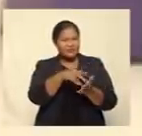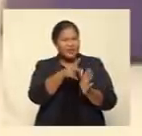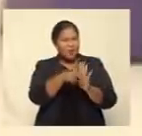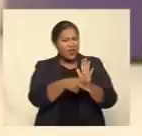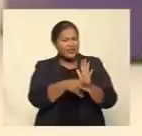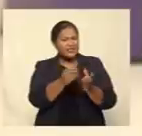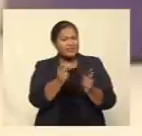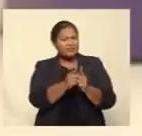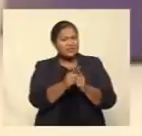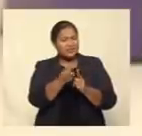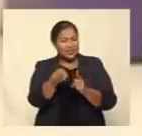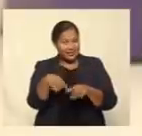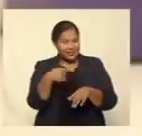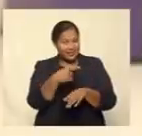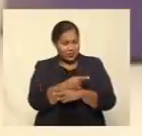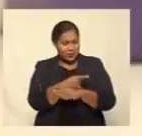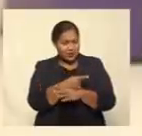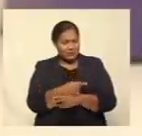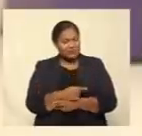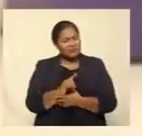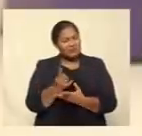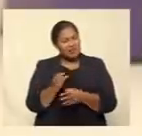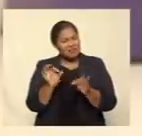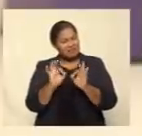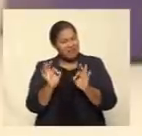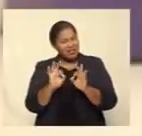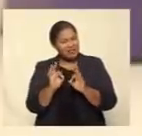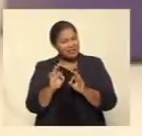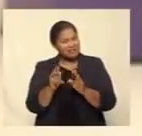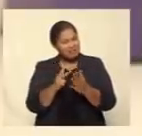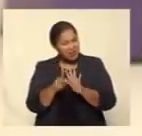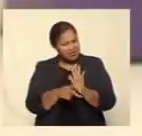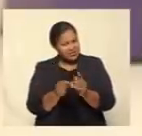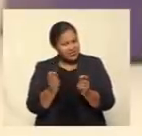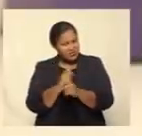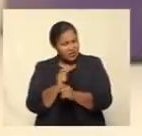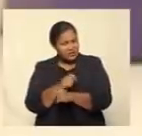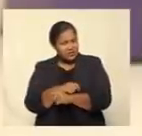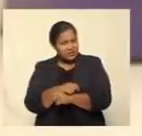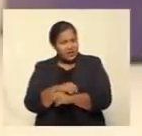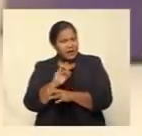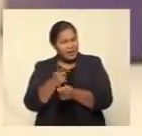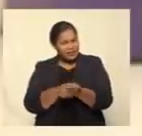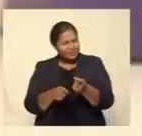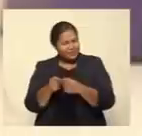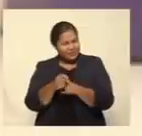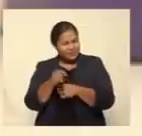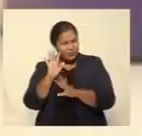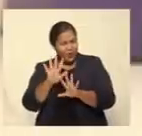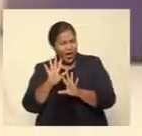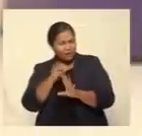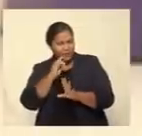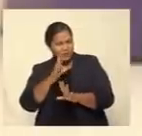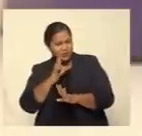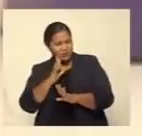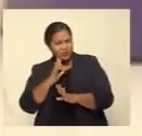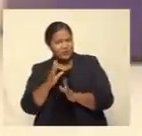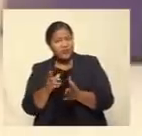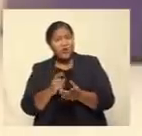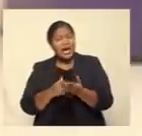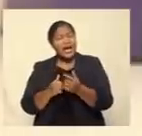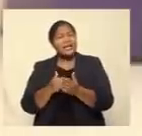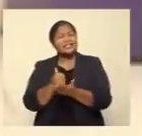week. Although no policy changes are expected, traders will look to a speech by the Deputy Governor on Thursday